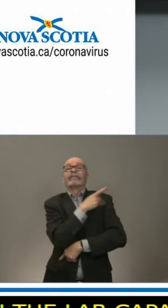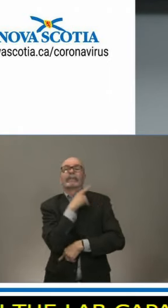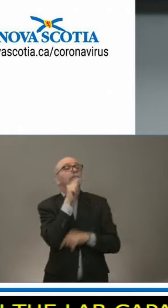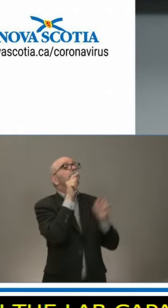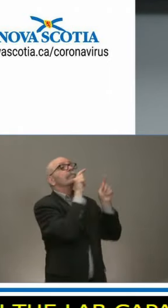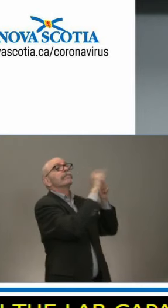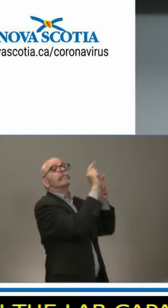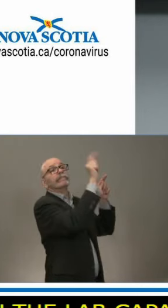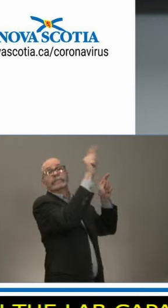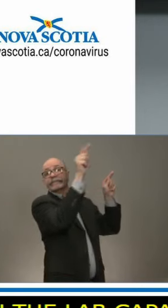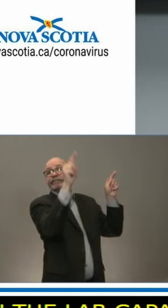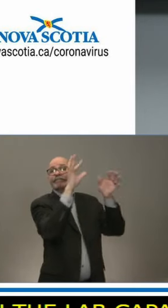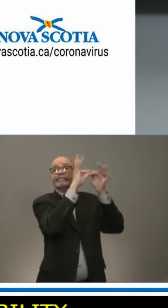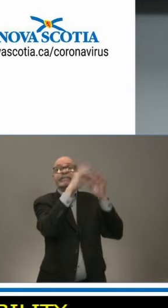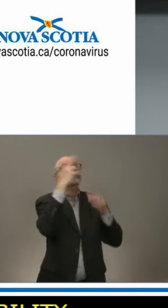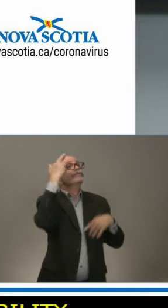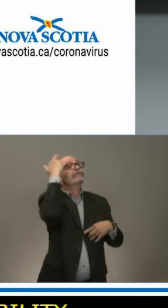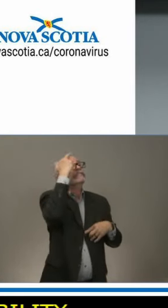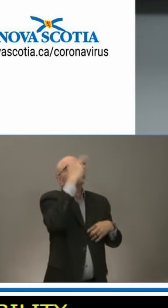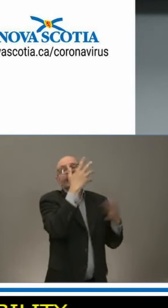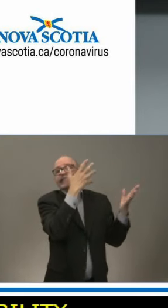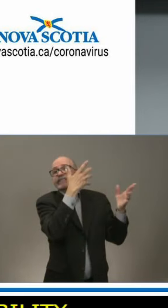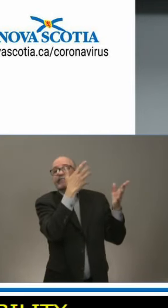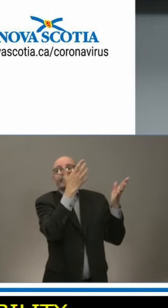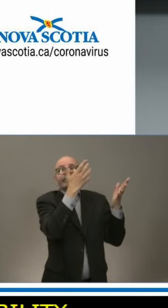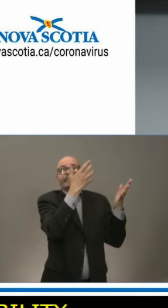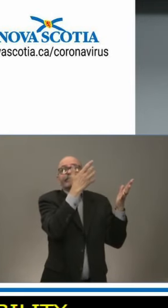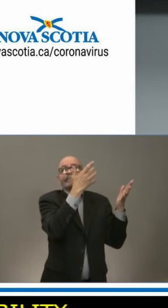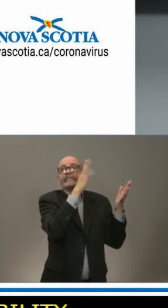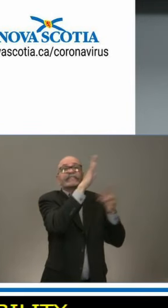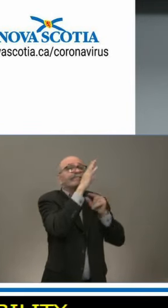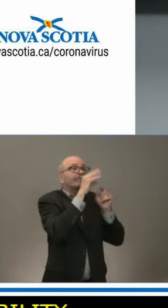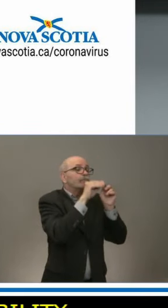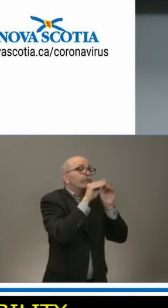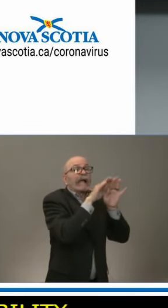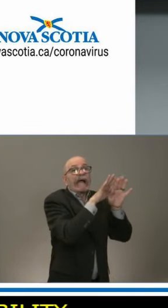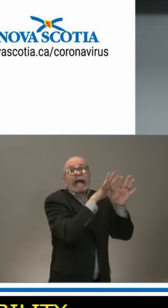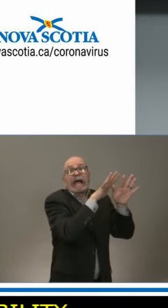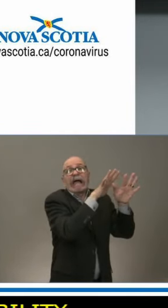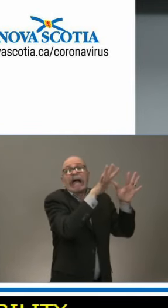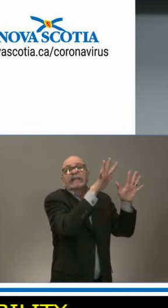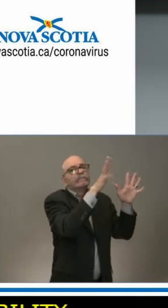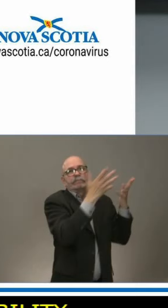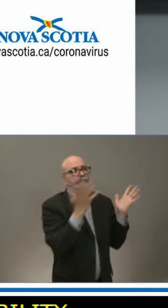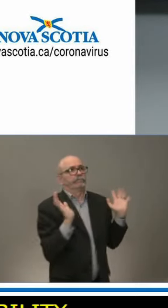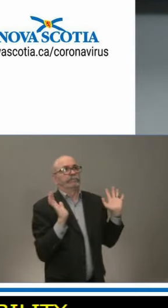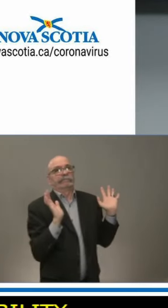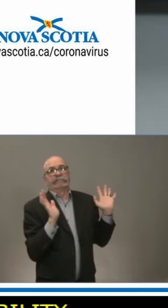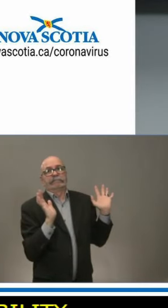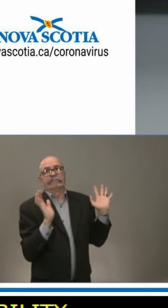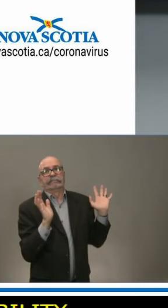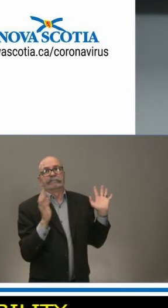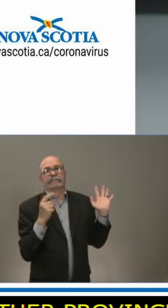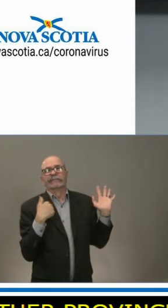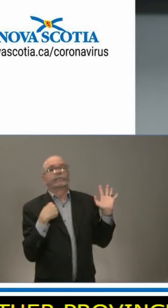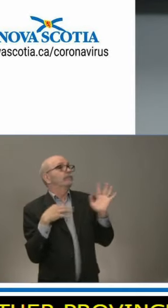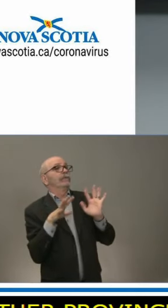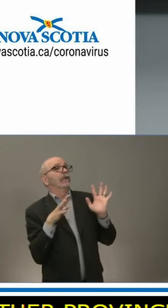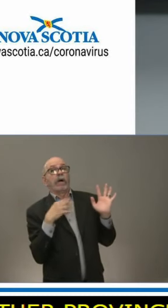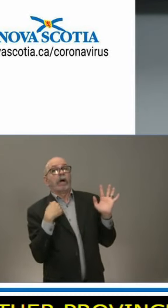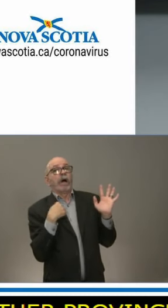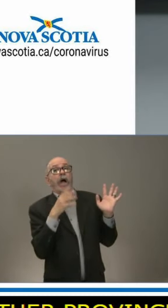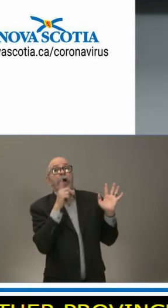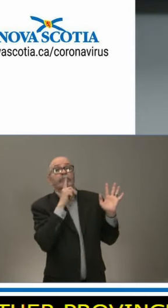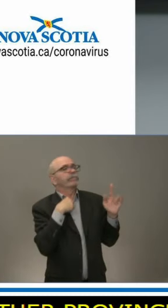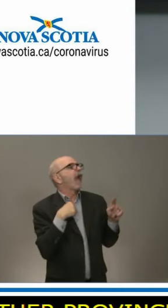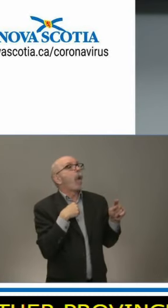that that their epidemic was much further progressed before they were able to get their arms around it, are in a very different place.